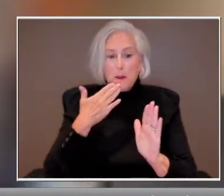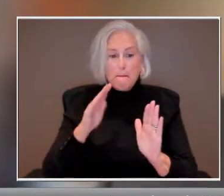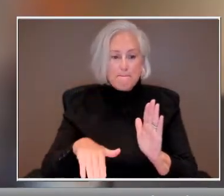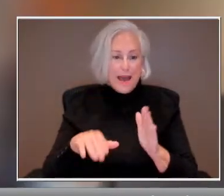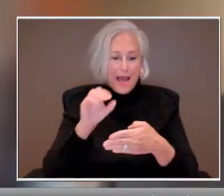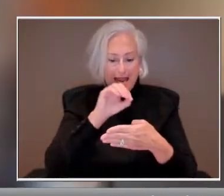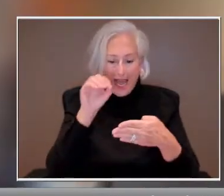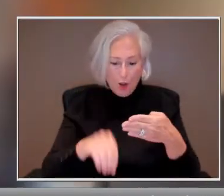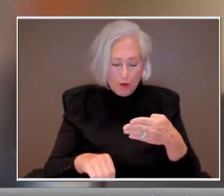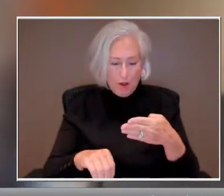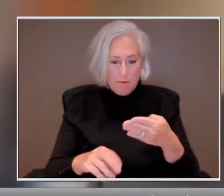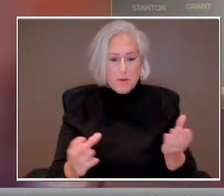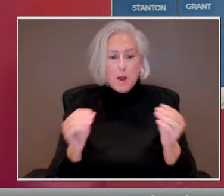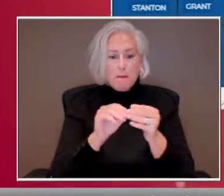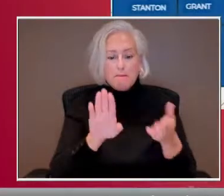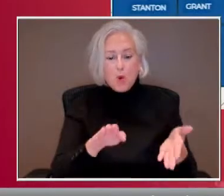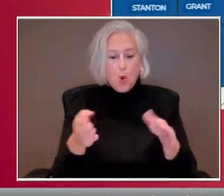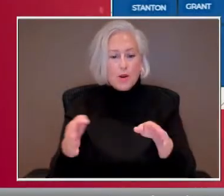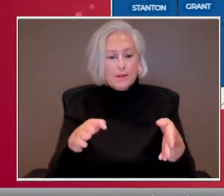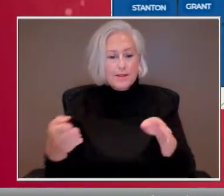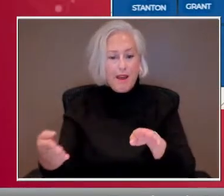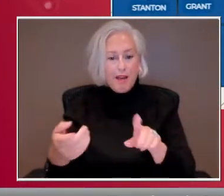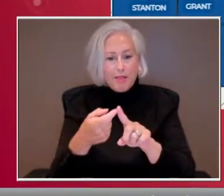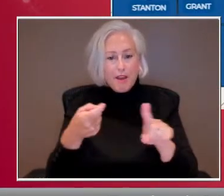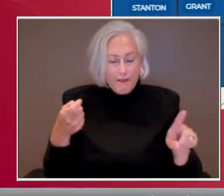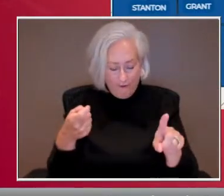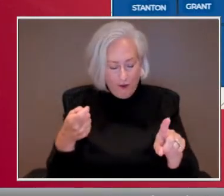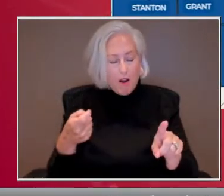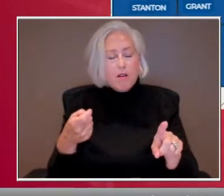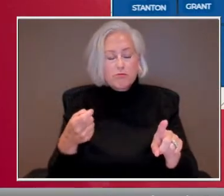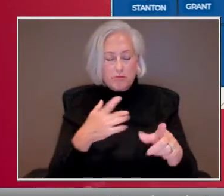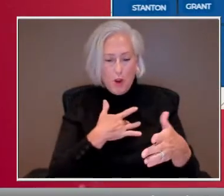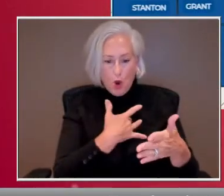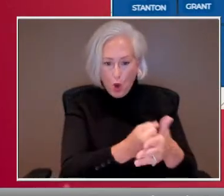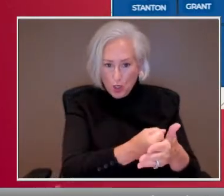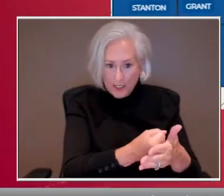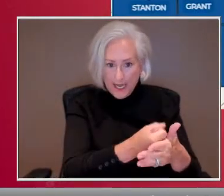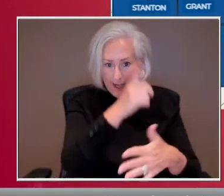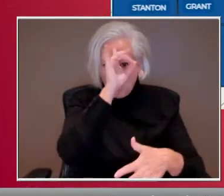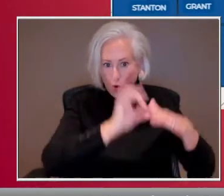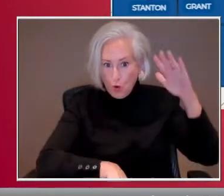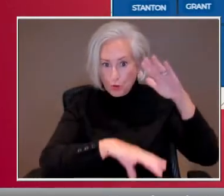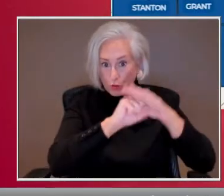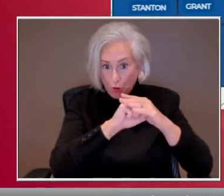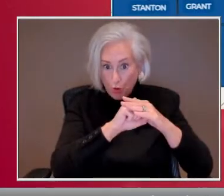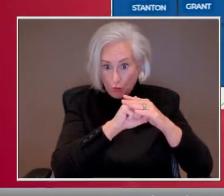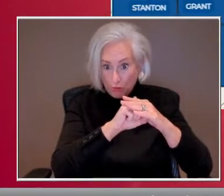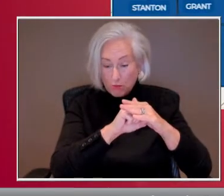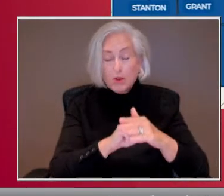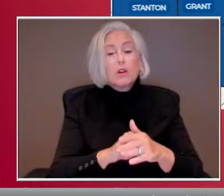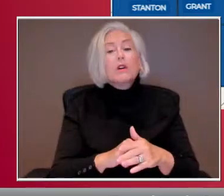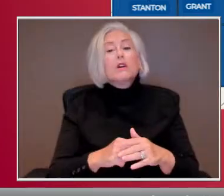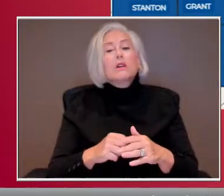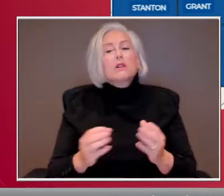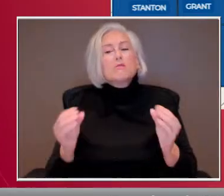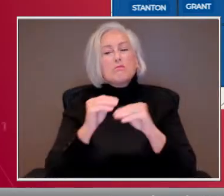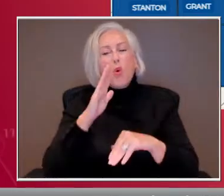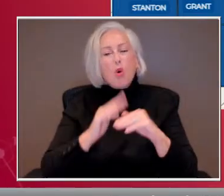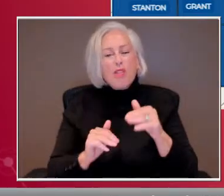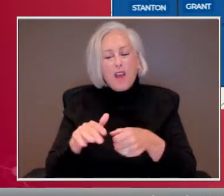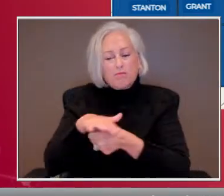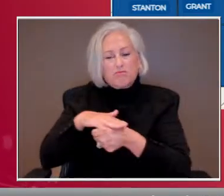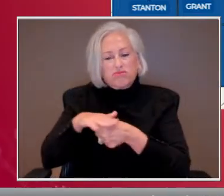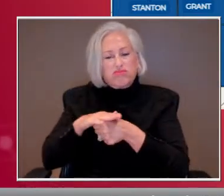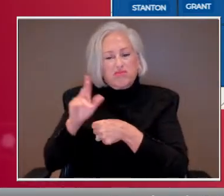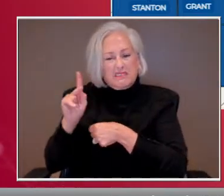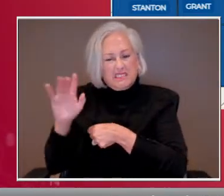mortality rate from heart attack and stroke than urban Kansans. And so we started with 13 counties in northwest Kansas and helped